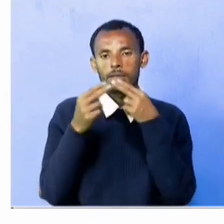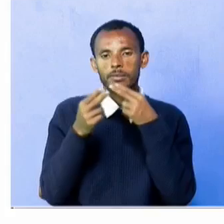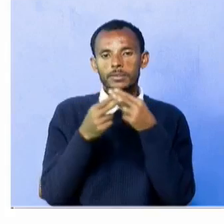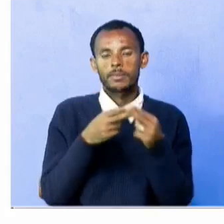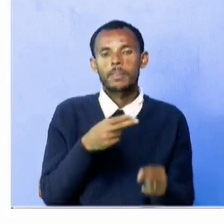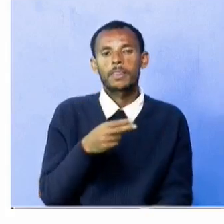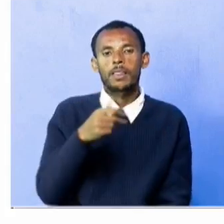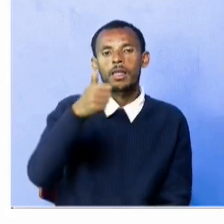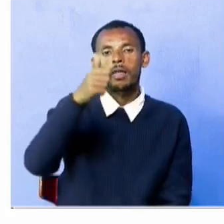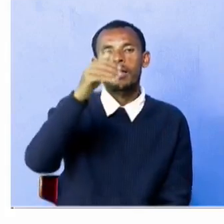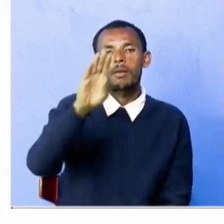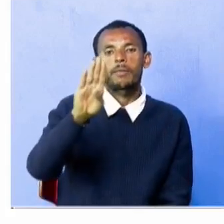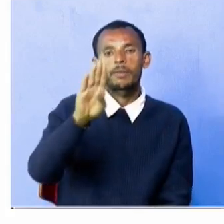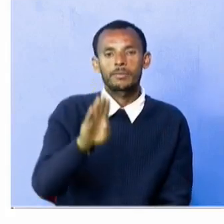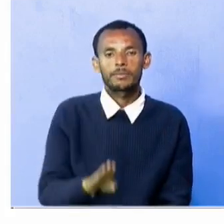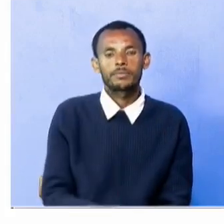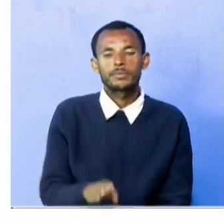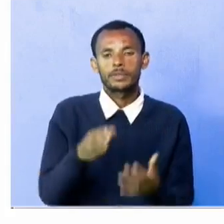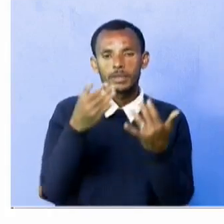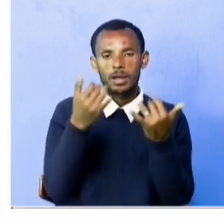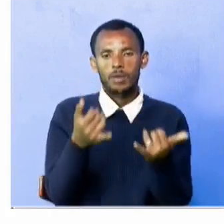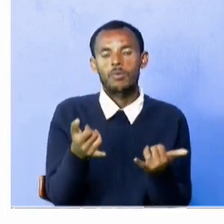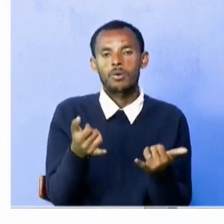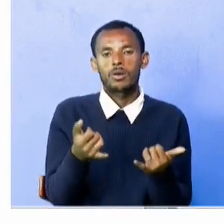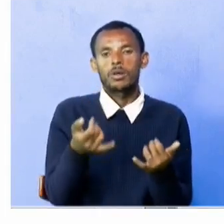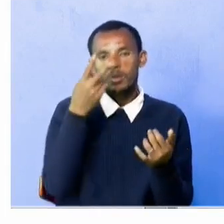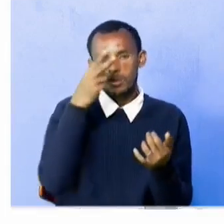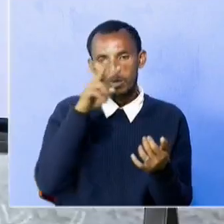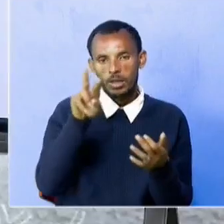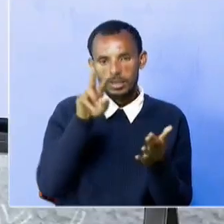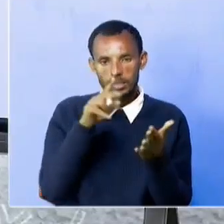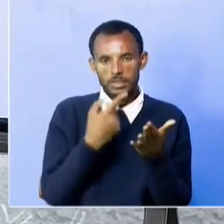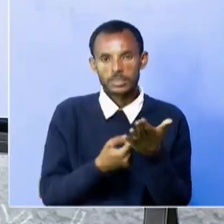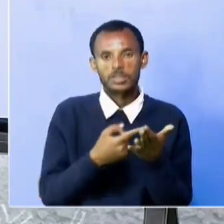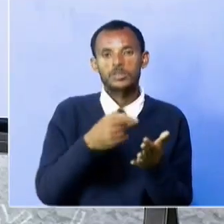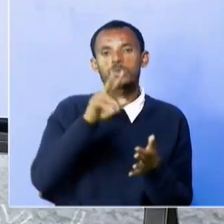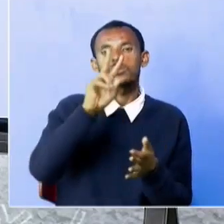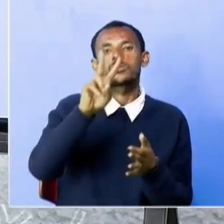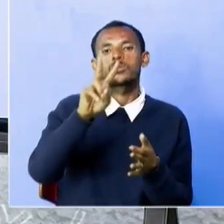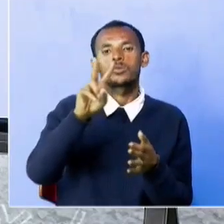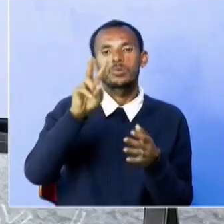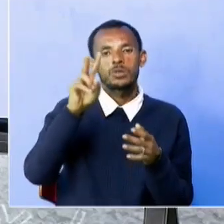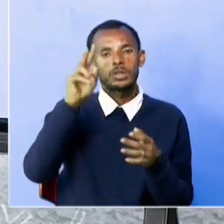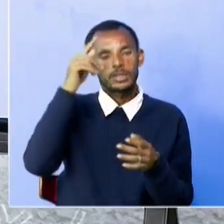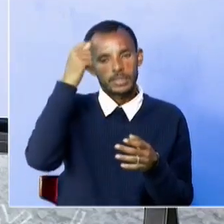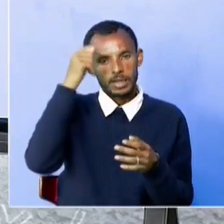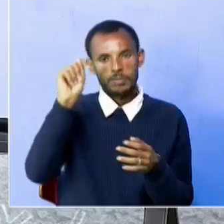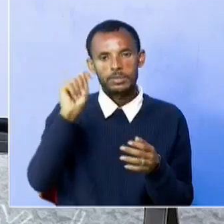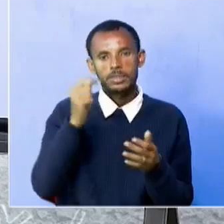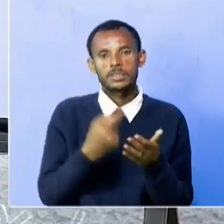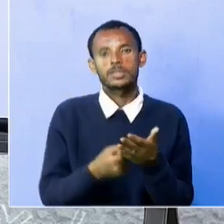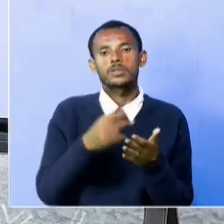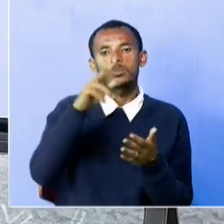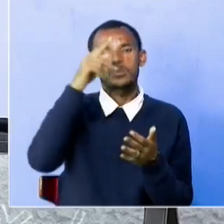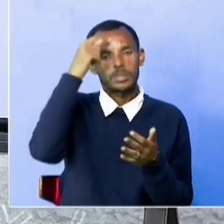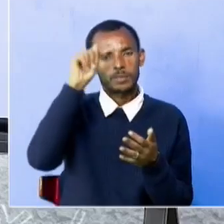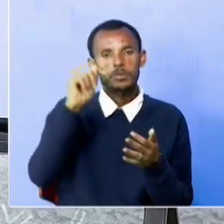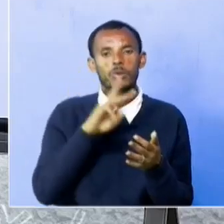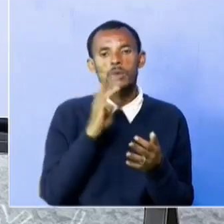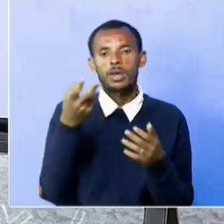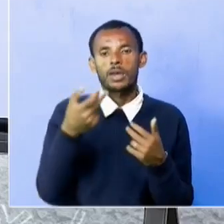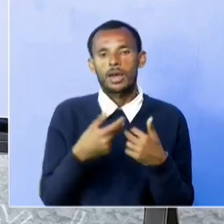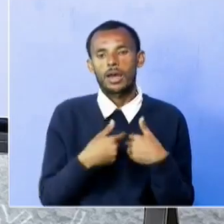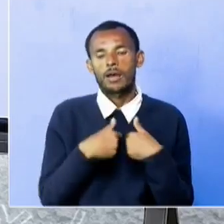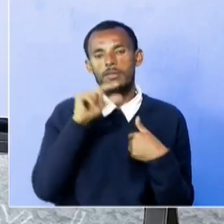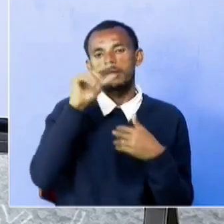times AB. Now, look at these two terms. In these two terms, we have something in common,